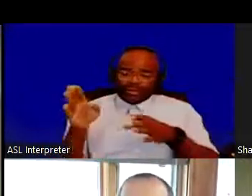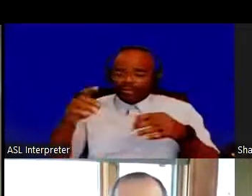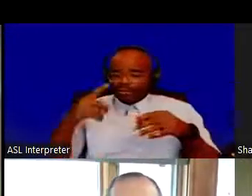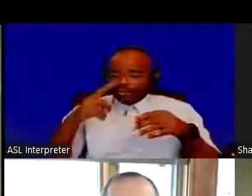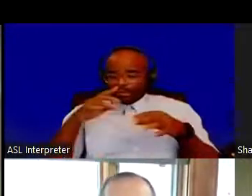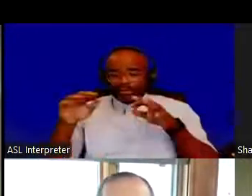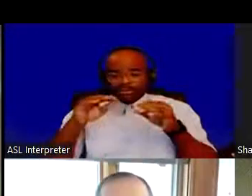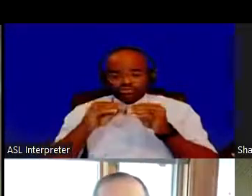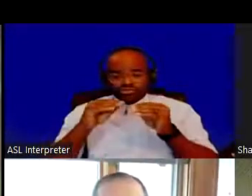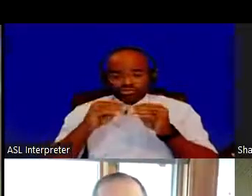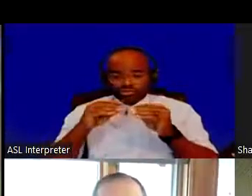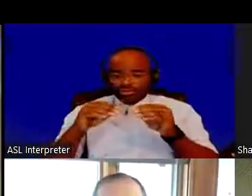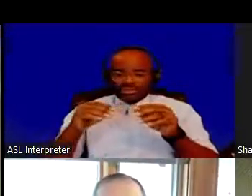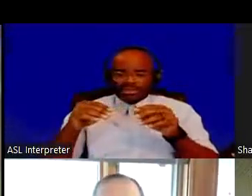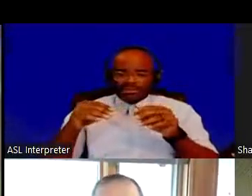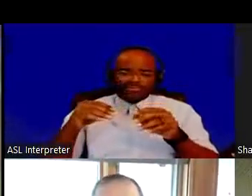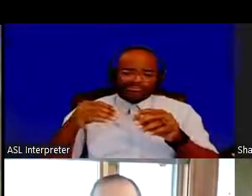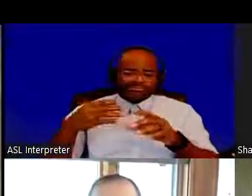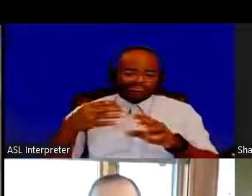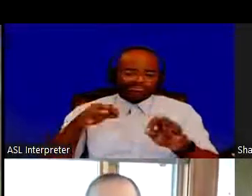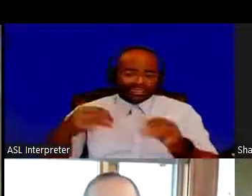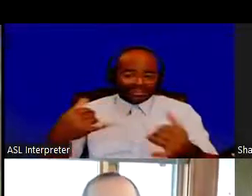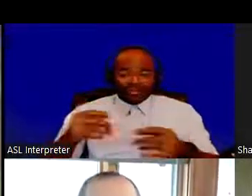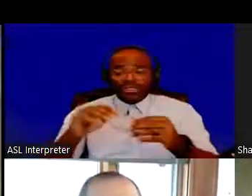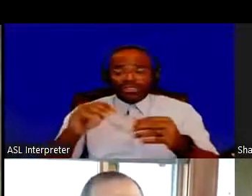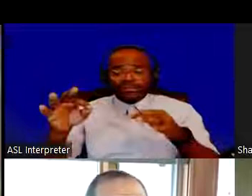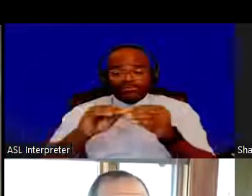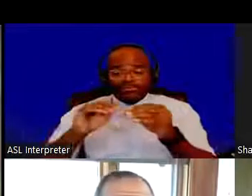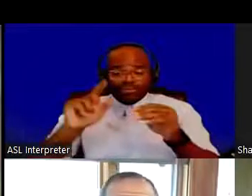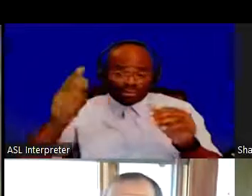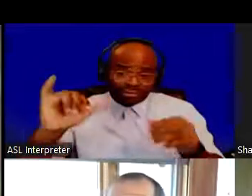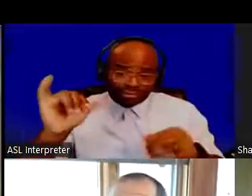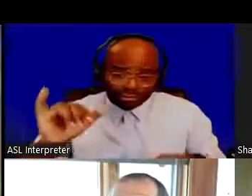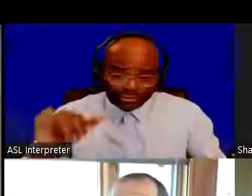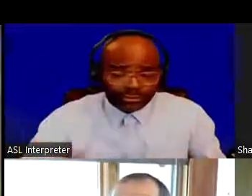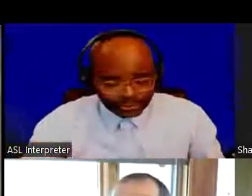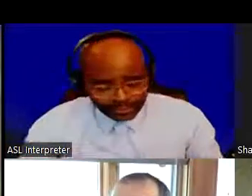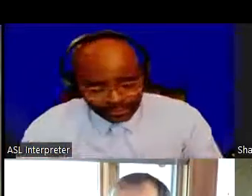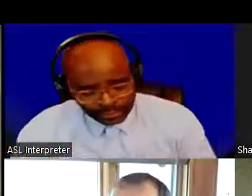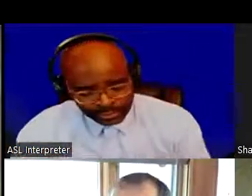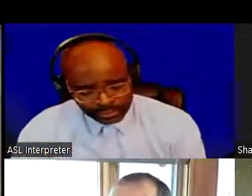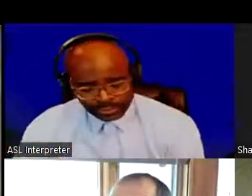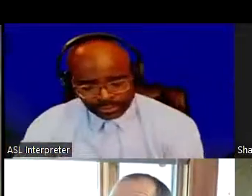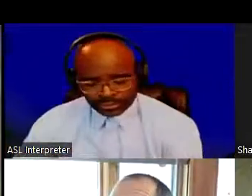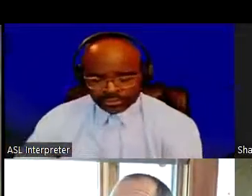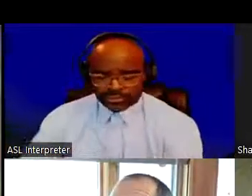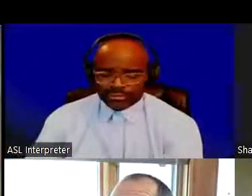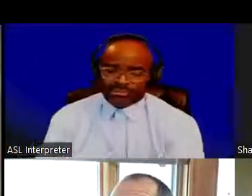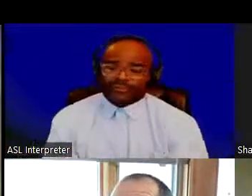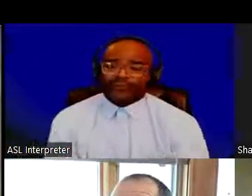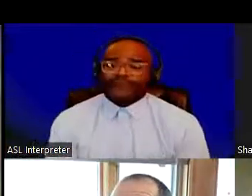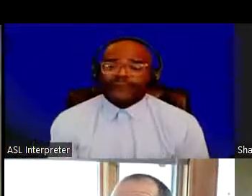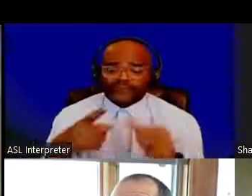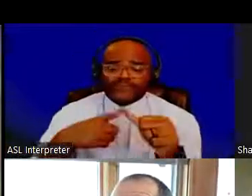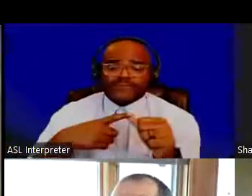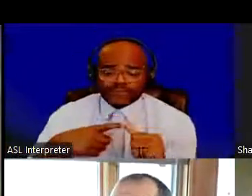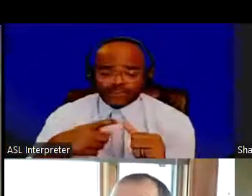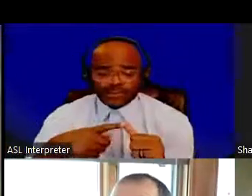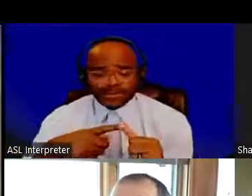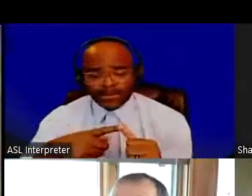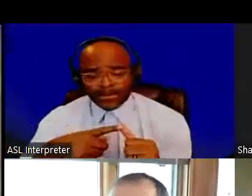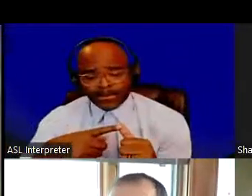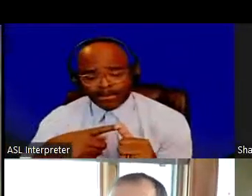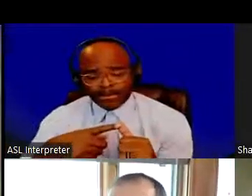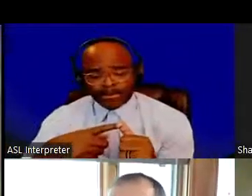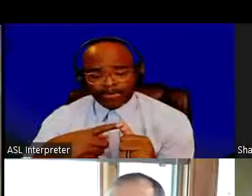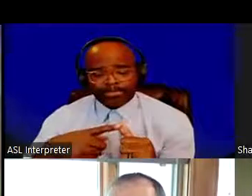may answer this also later. Great. Yeah, so first thing, the scope of